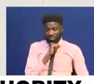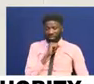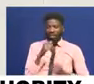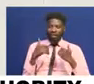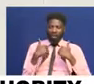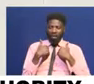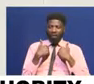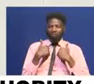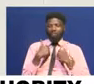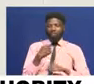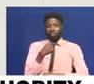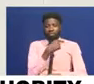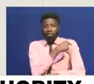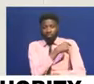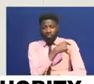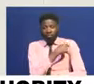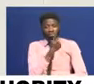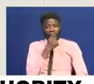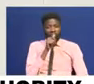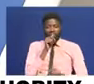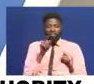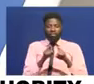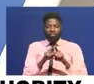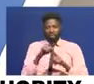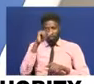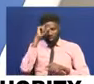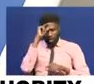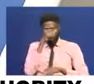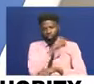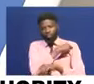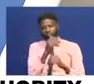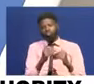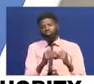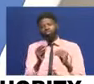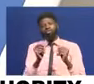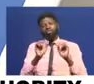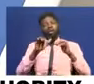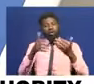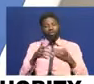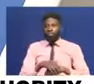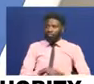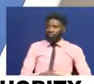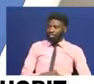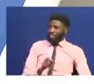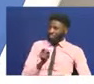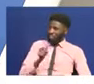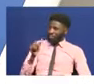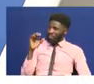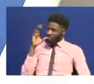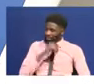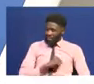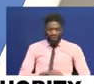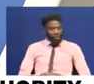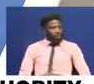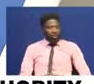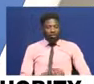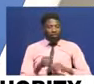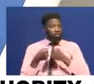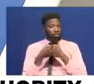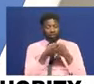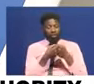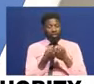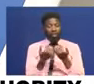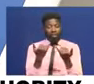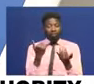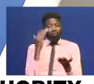NHIF? Well, the pending bills is the thorny issue. And of course, we have to be alive to the realities, the economic realities within which we live. At the moment,